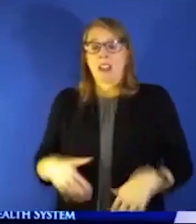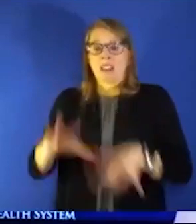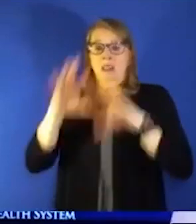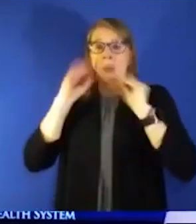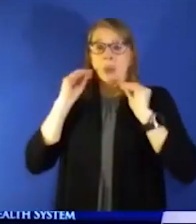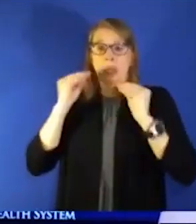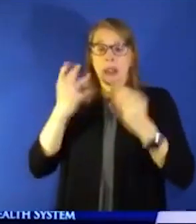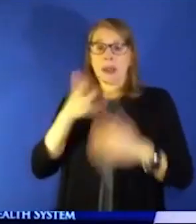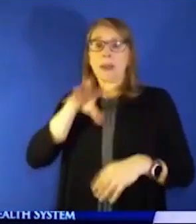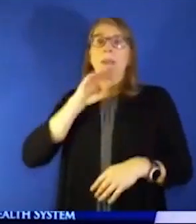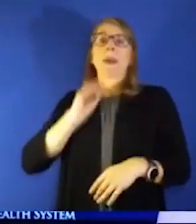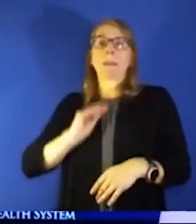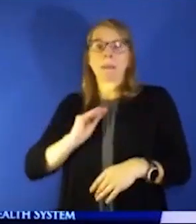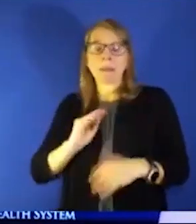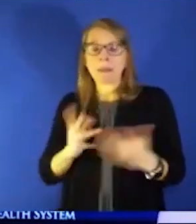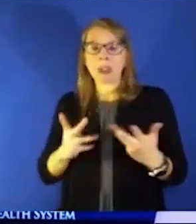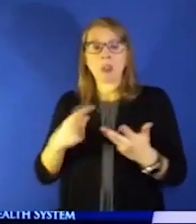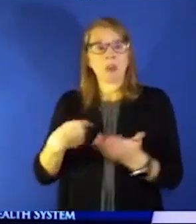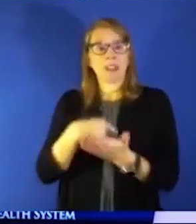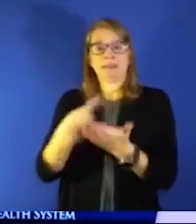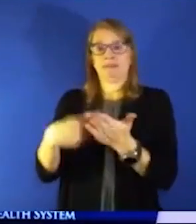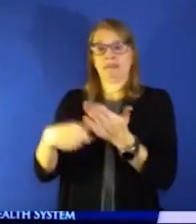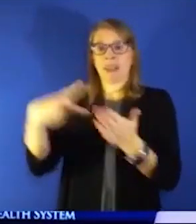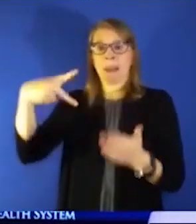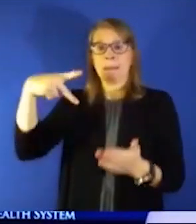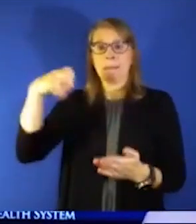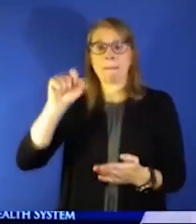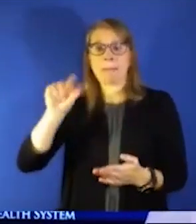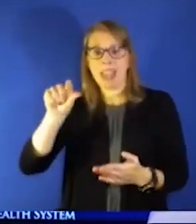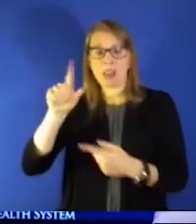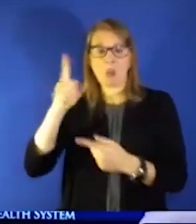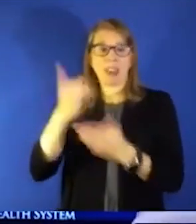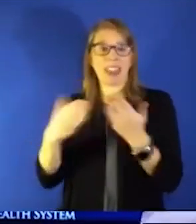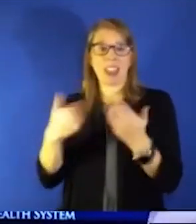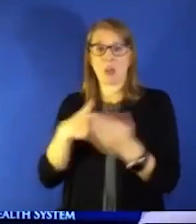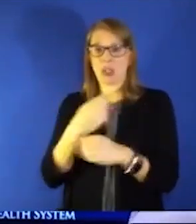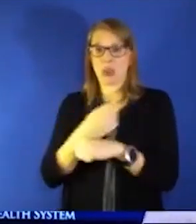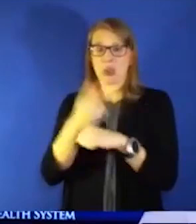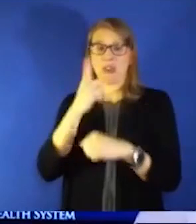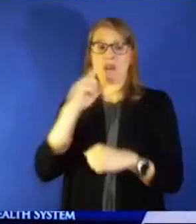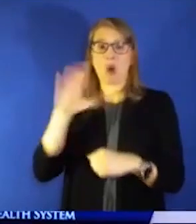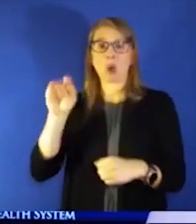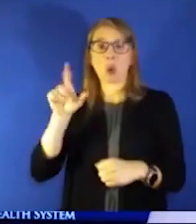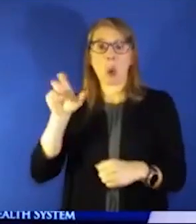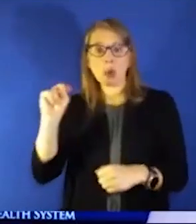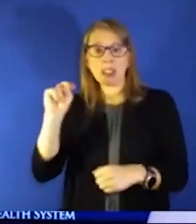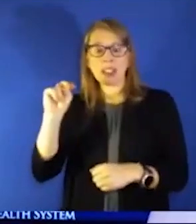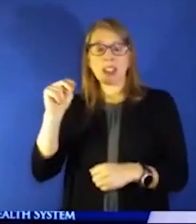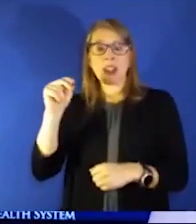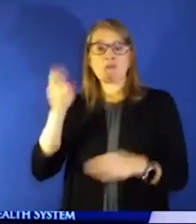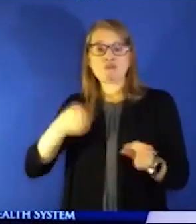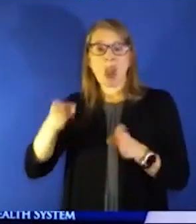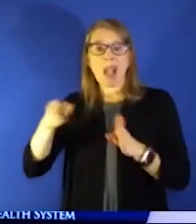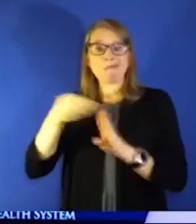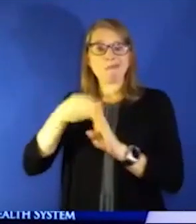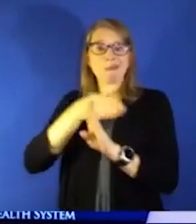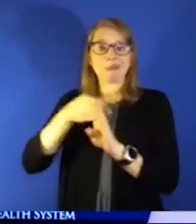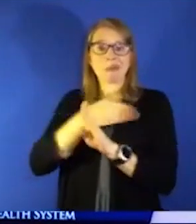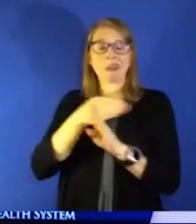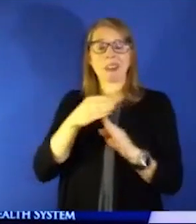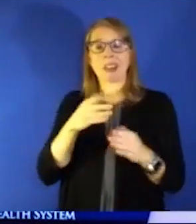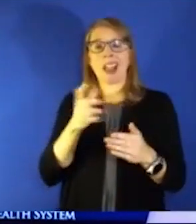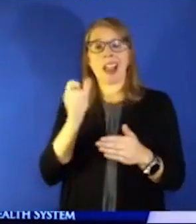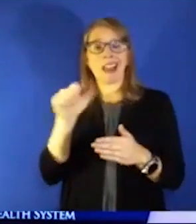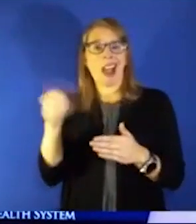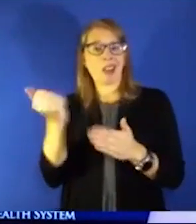with the PEG, one of those things that we use for colon preps and other things as well. So these are